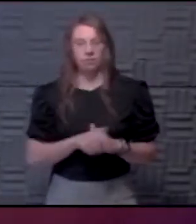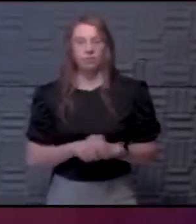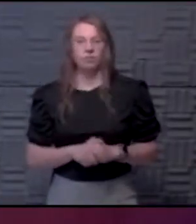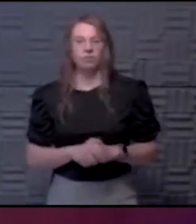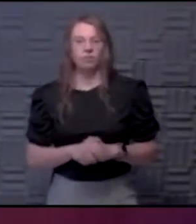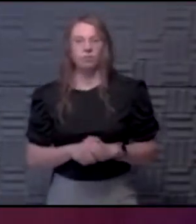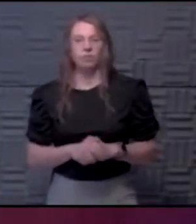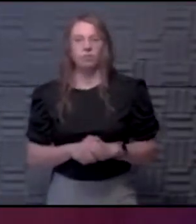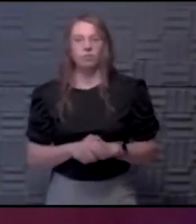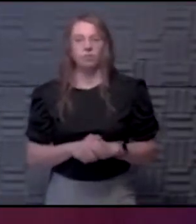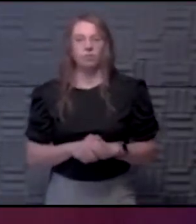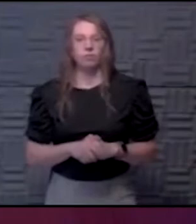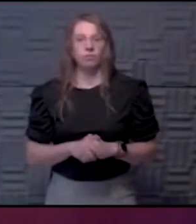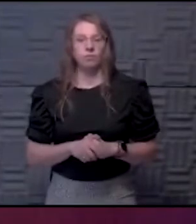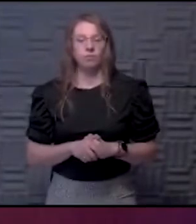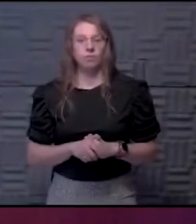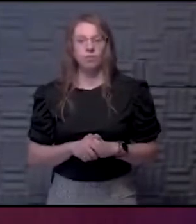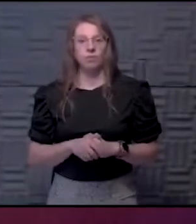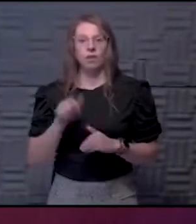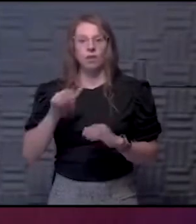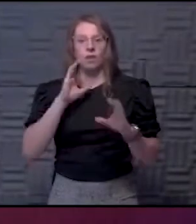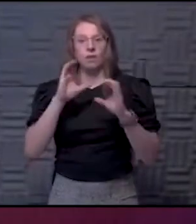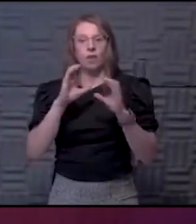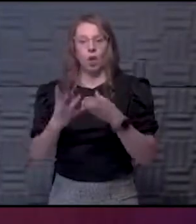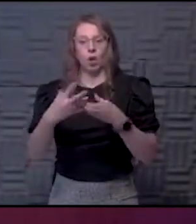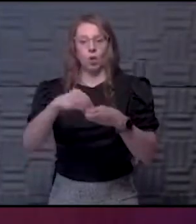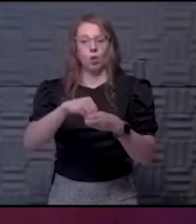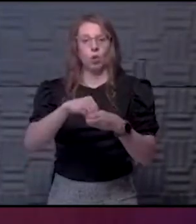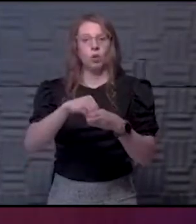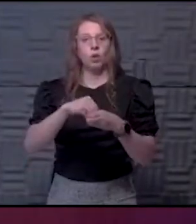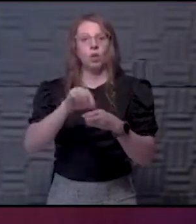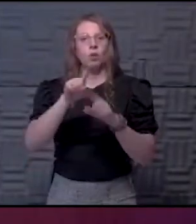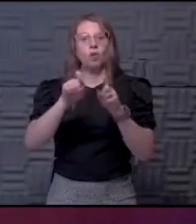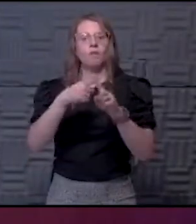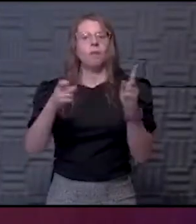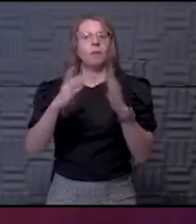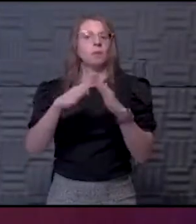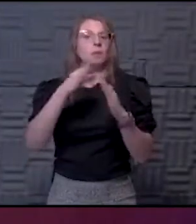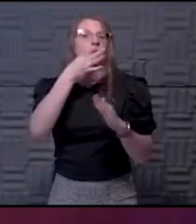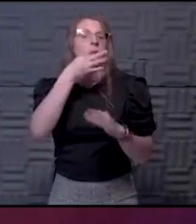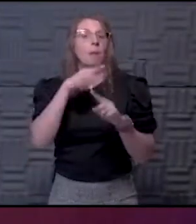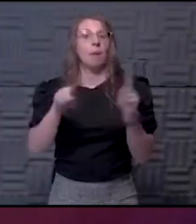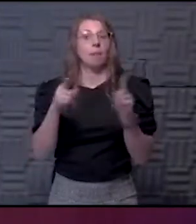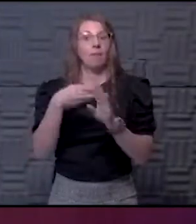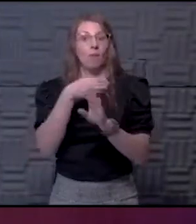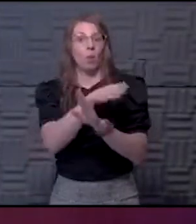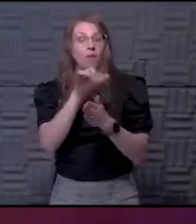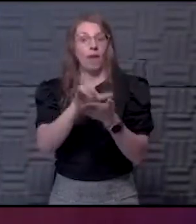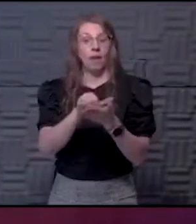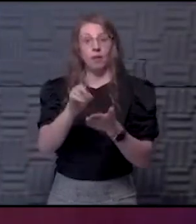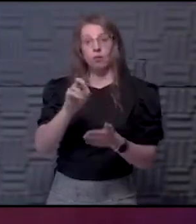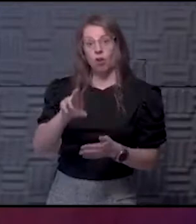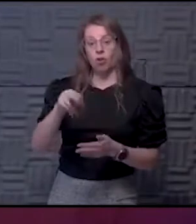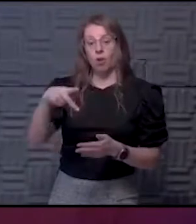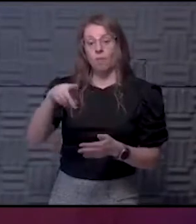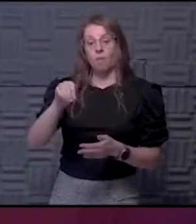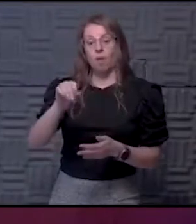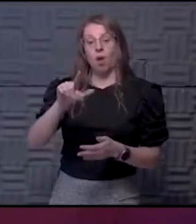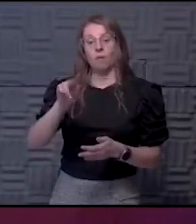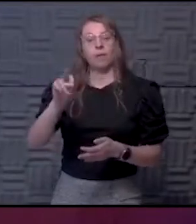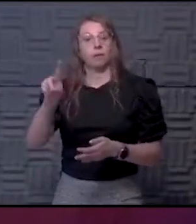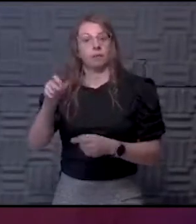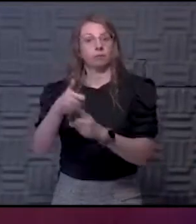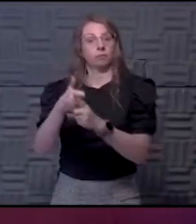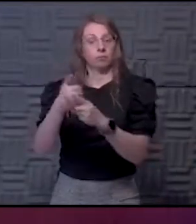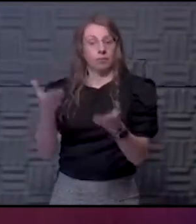we'll move this conversation to include questions from the community here in just a second. But before we do, Dr. Poland, as you've